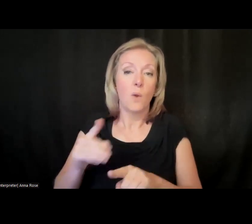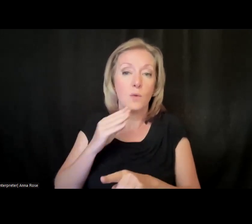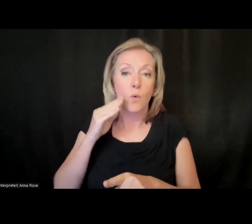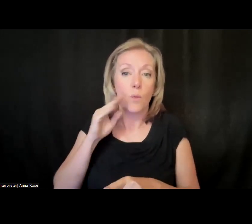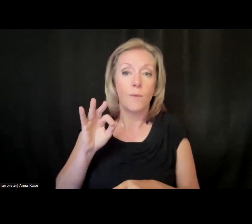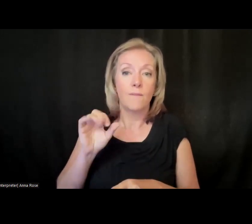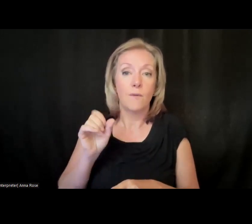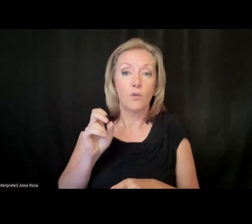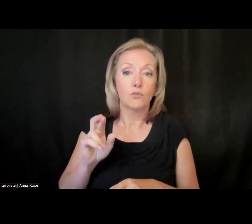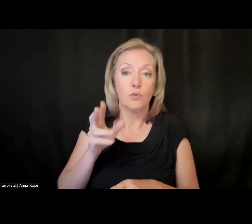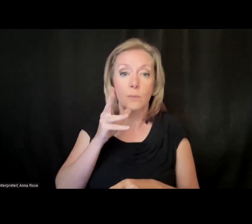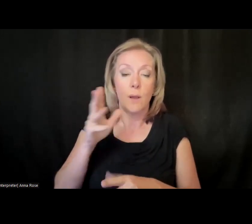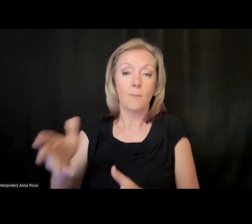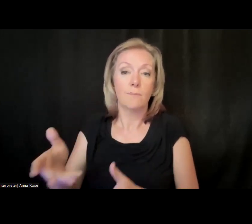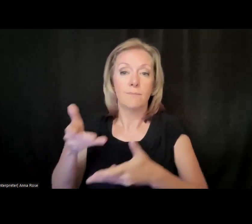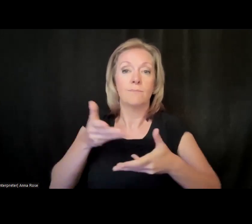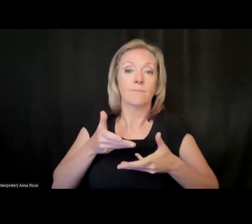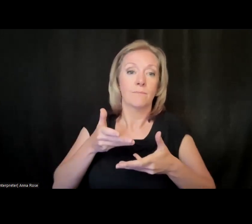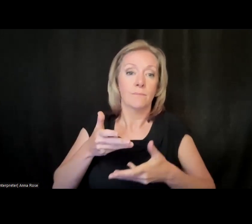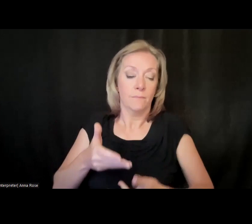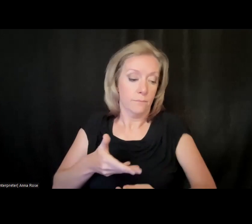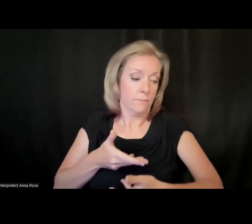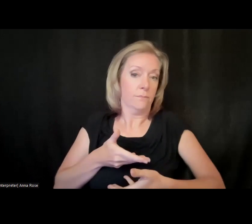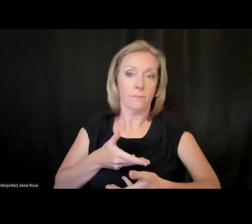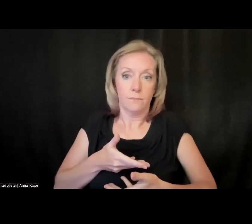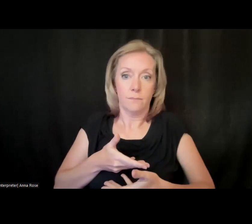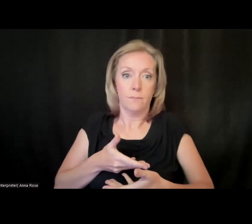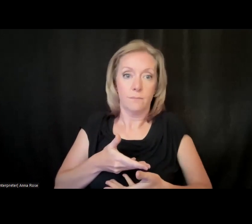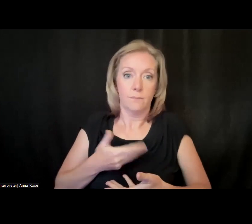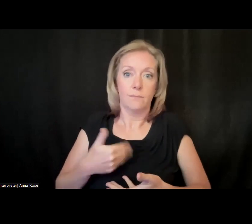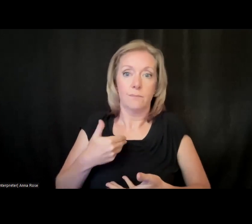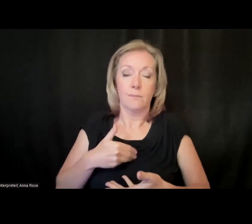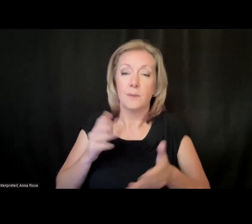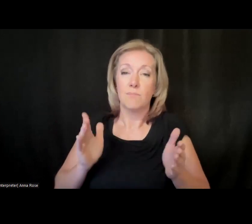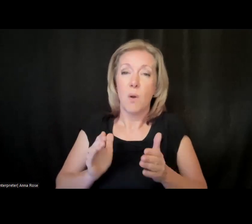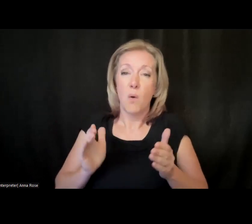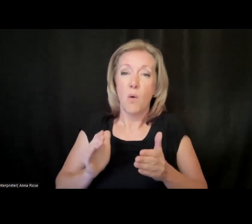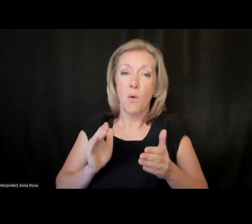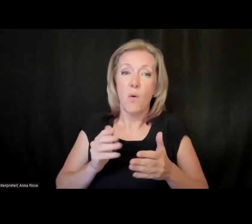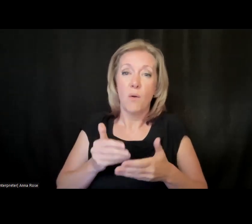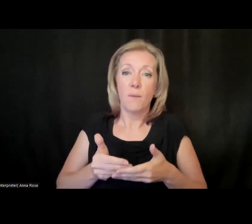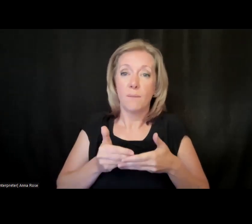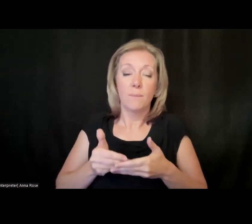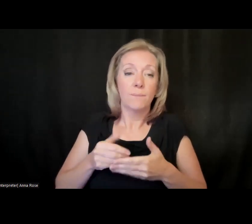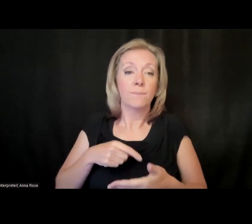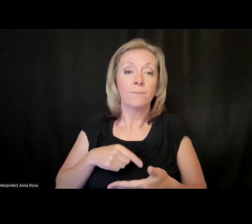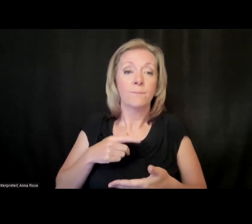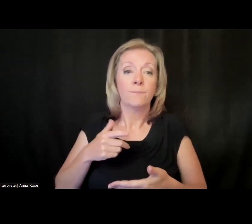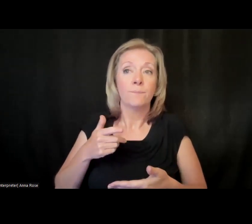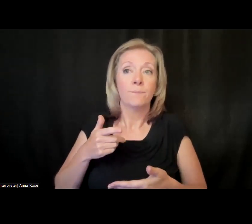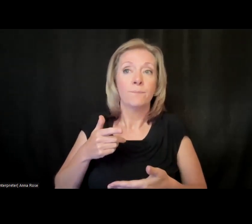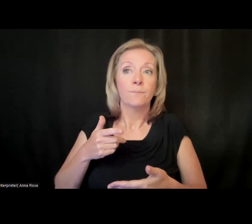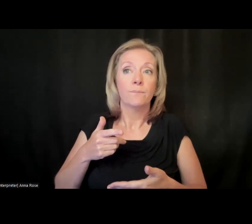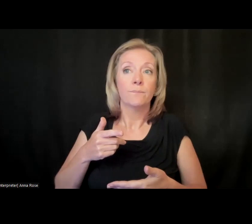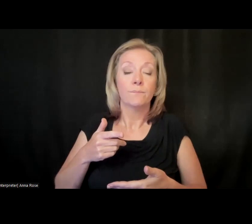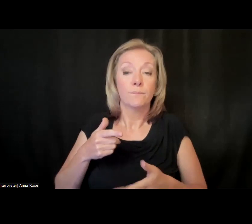mom just put him in my arms because she got a phone call, and I'm holding this little guy going, oh my Lord, this is the tiniest little person. And he was